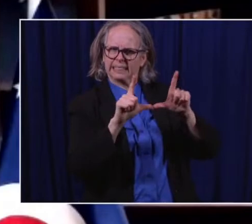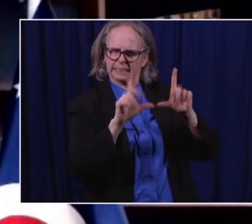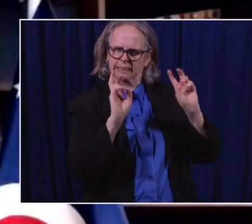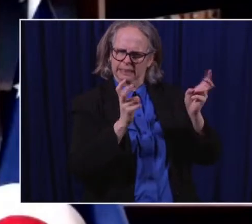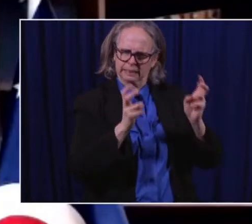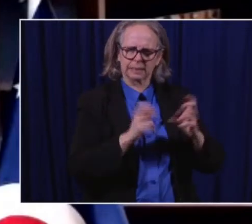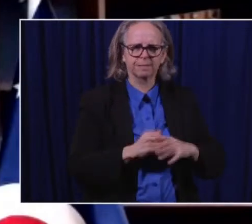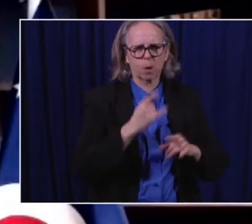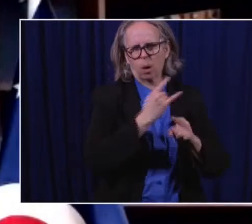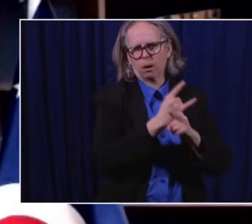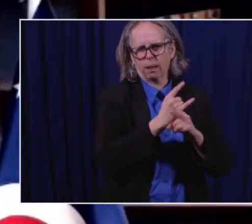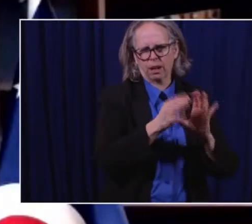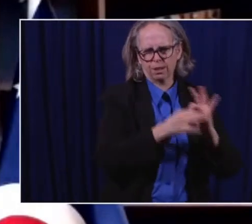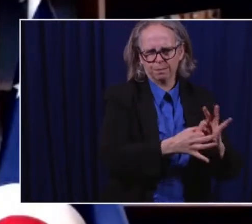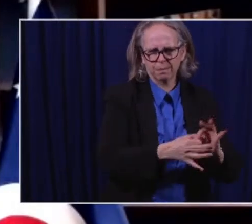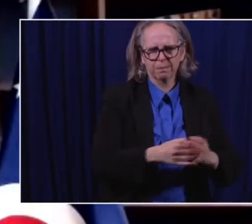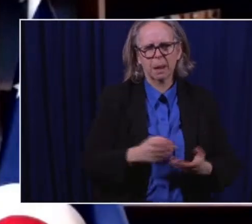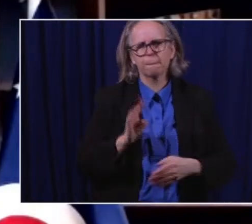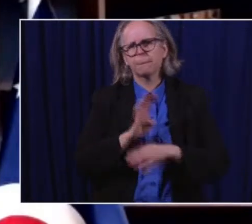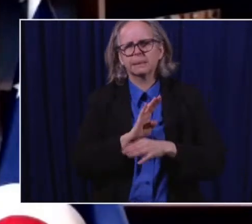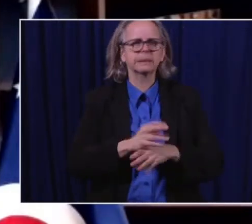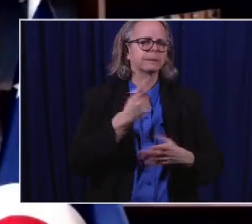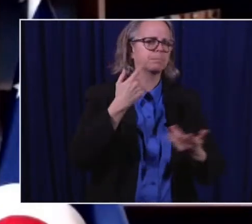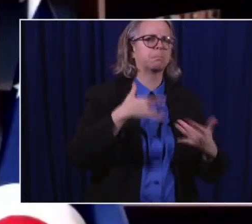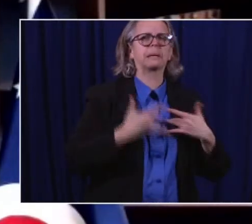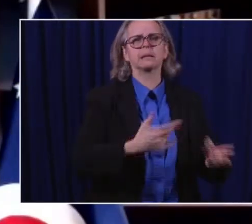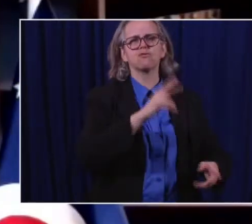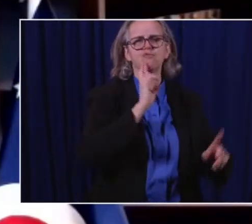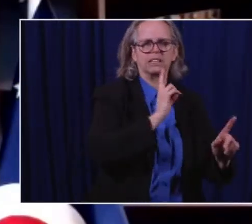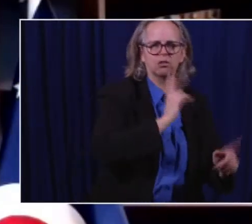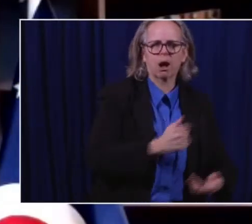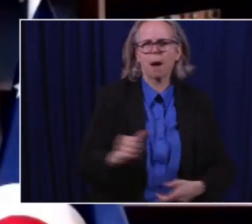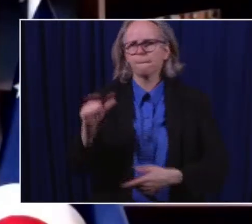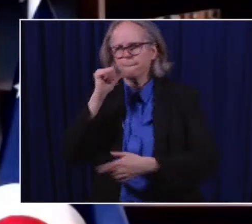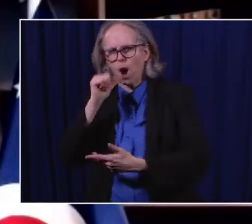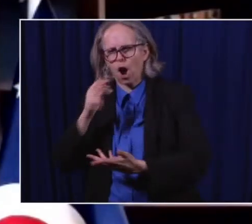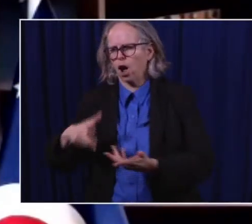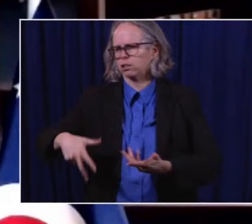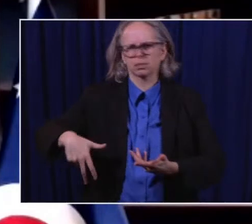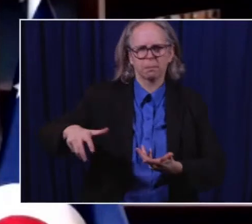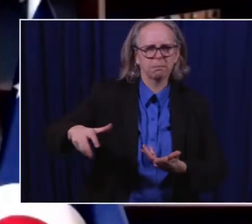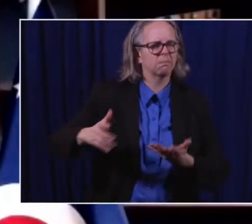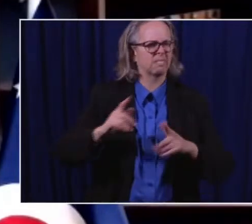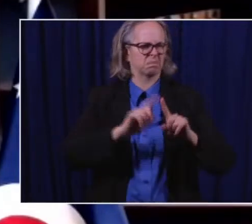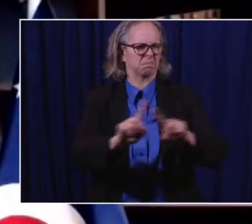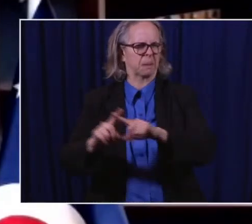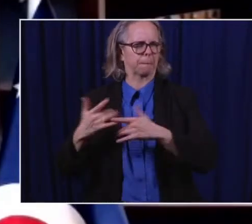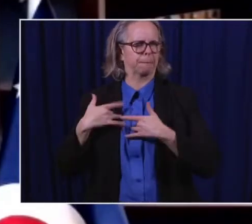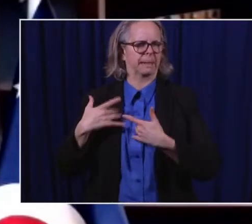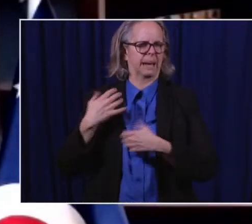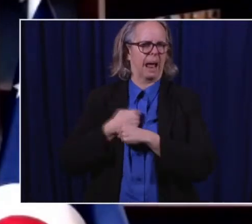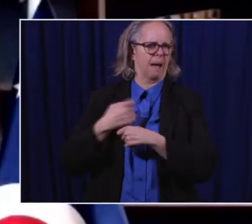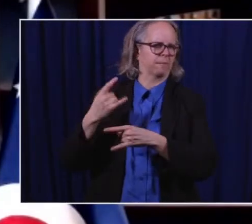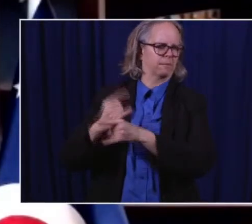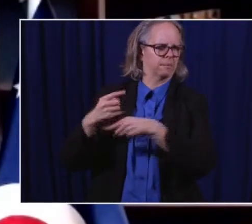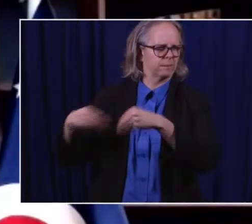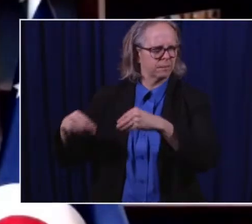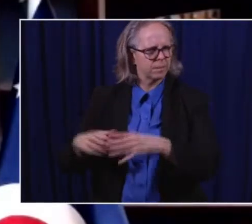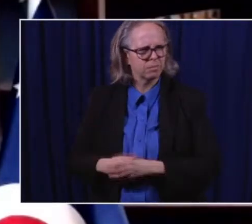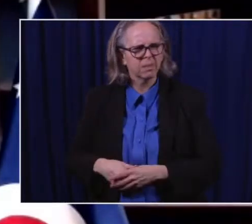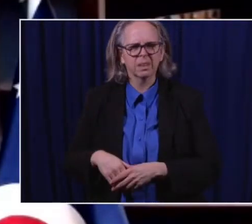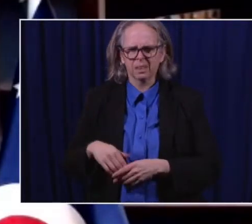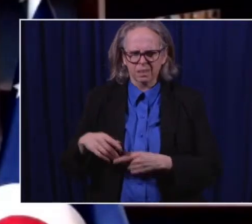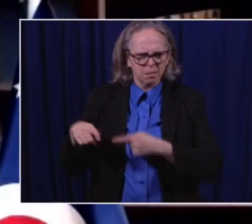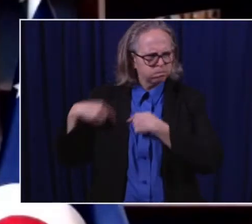businesses, a restaurant, a bar, a bowling alley has a liquor permit. And one of the things the Restaurant Association has been emphasizing is their Dine Safe